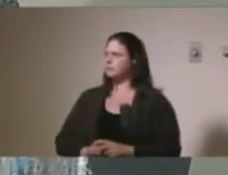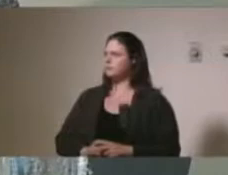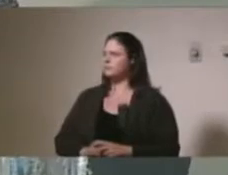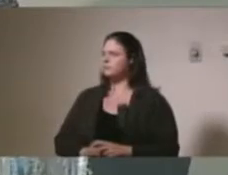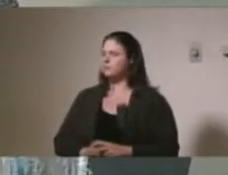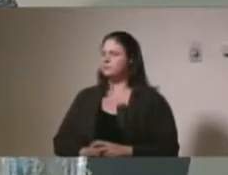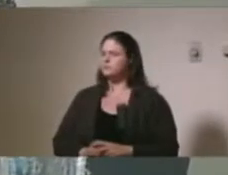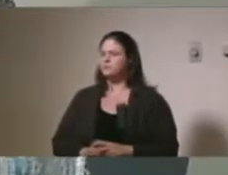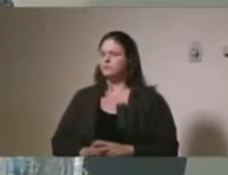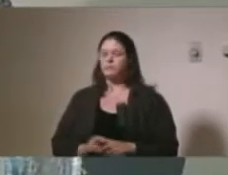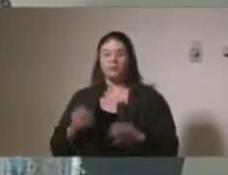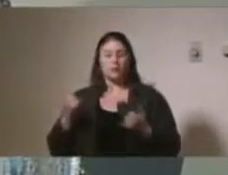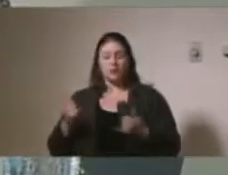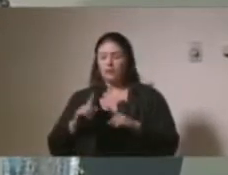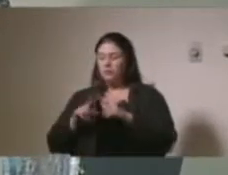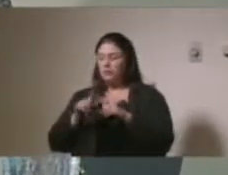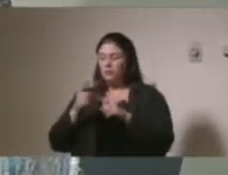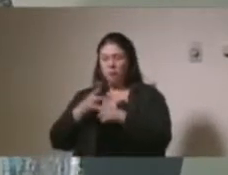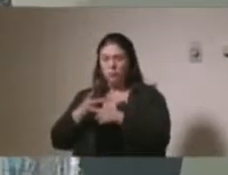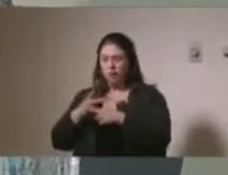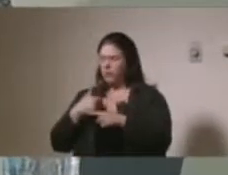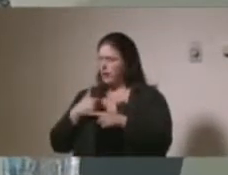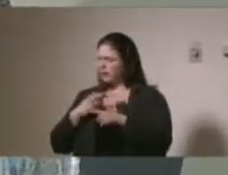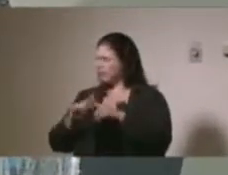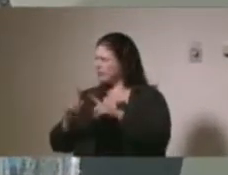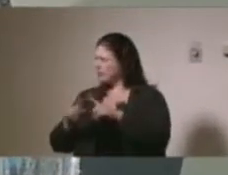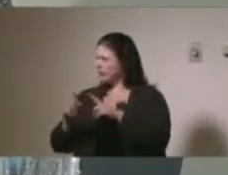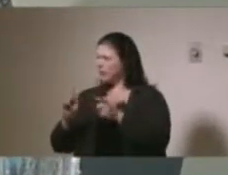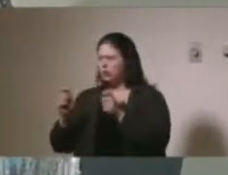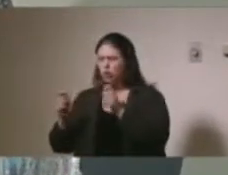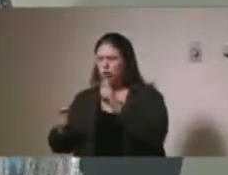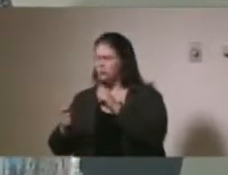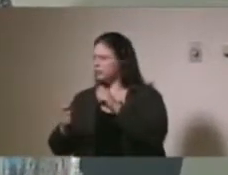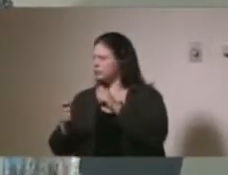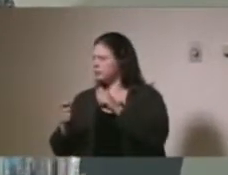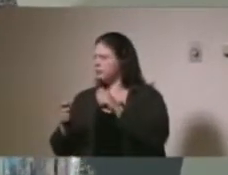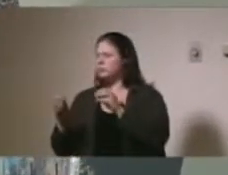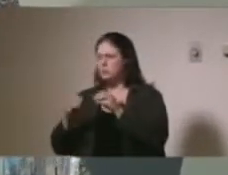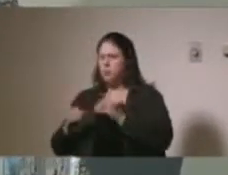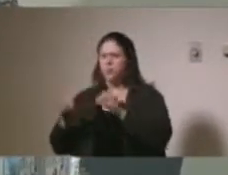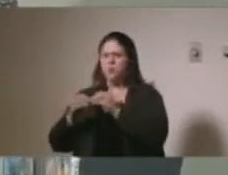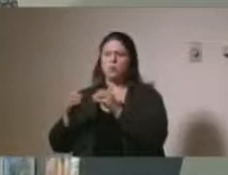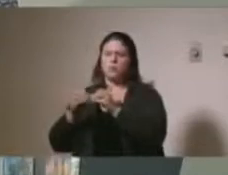are evolving and we're selling more and more of those products, they often try